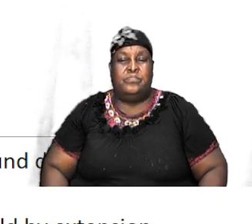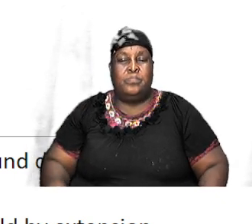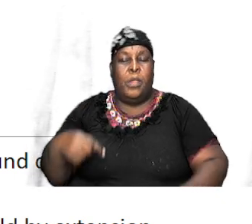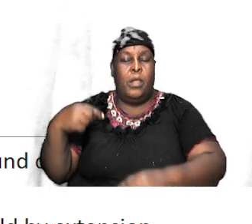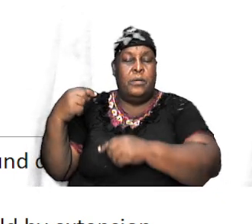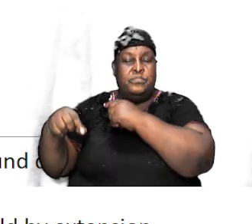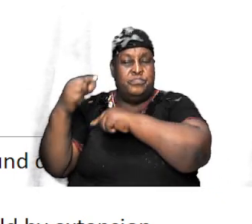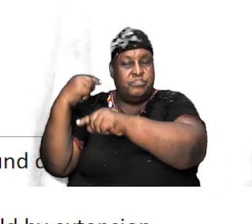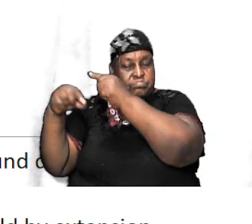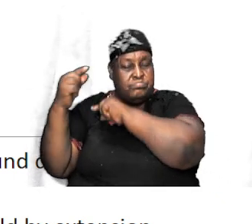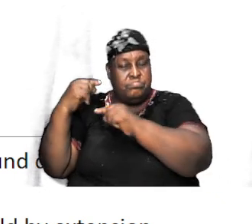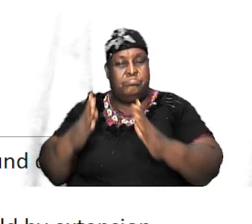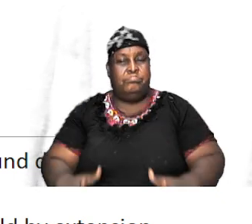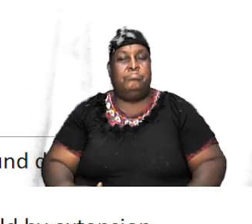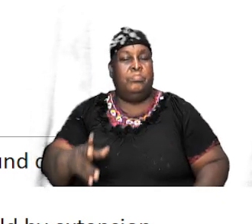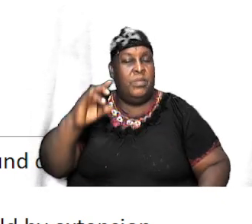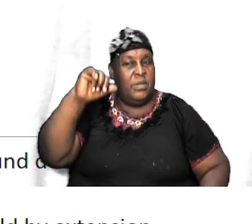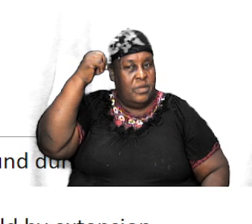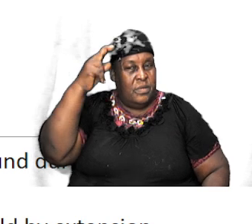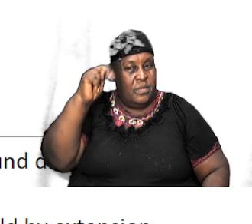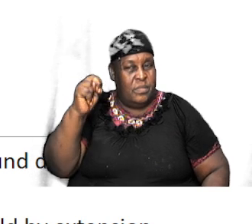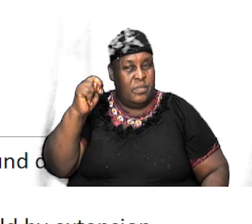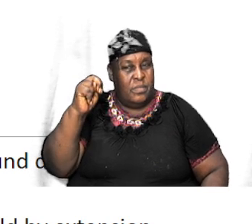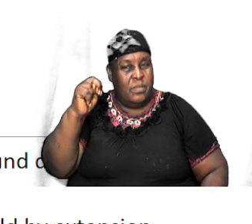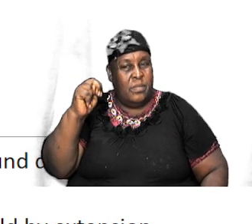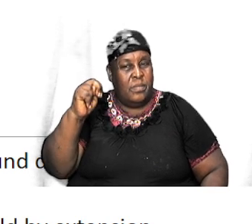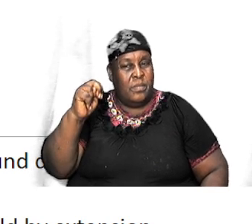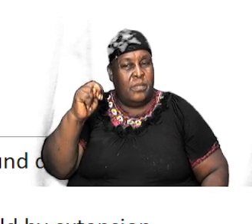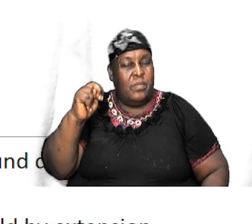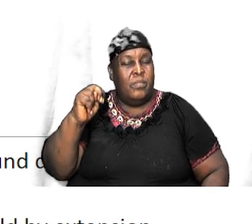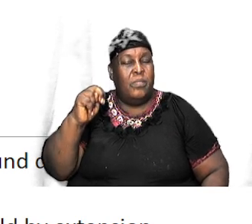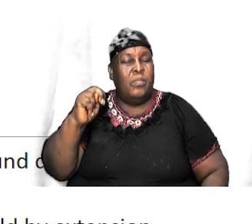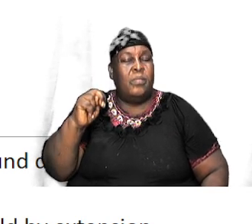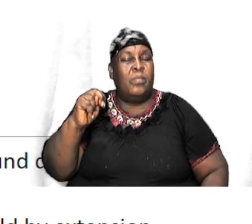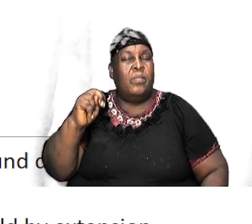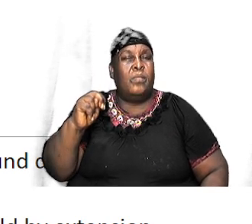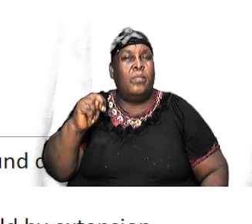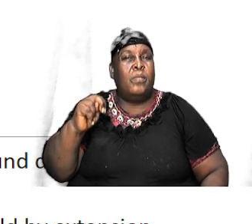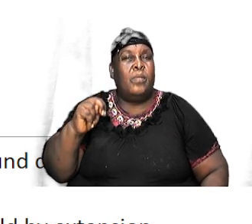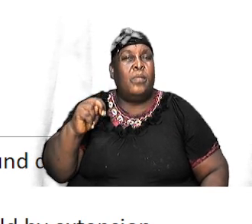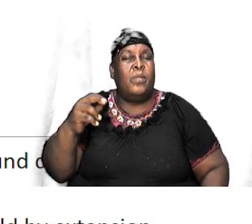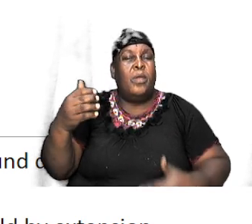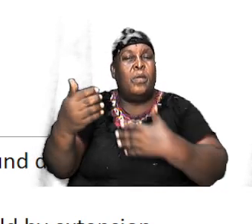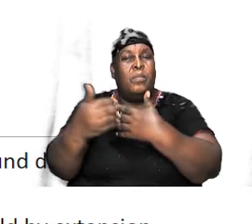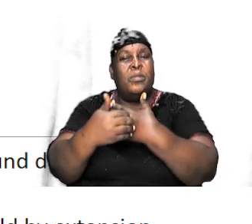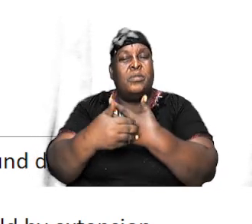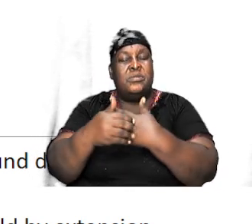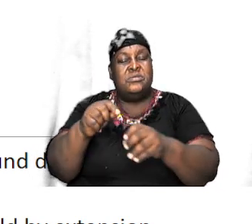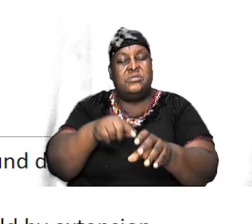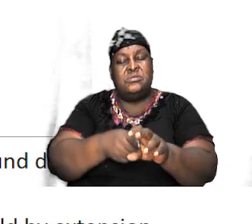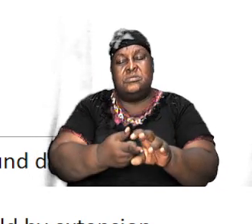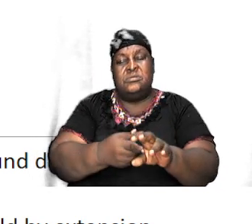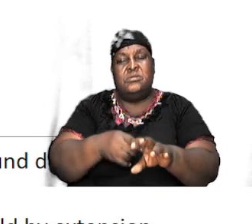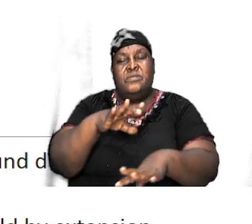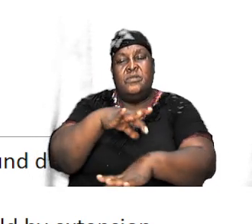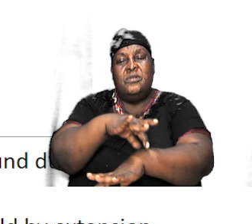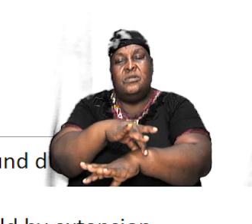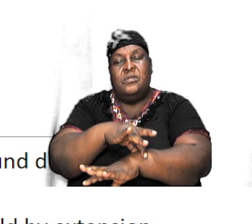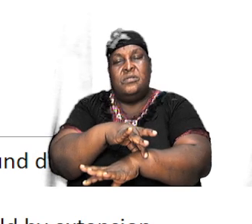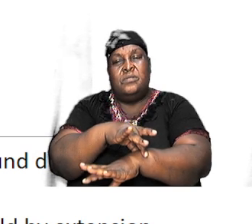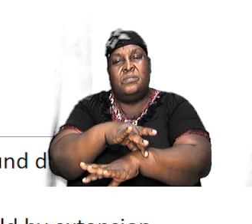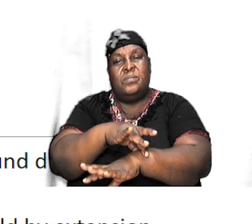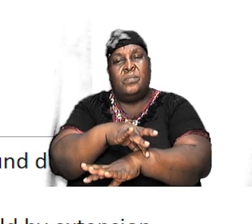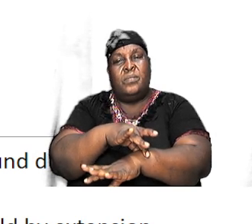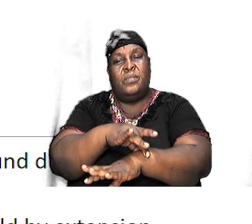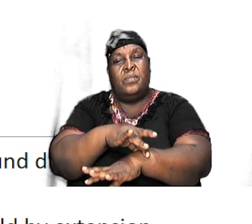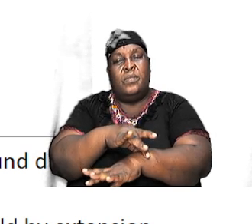genealogy of John, because John's genealogy actually goes beyond the start of the earth. And you will